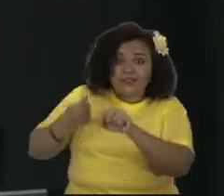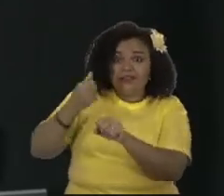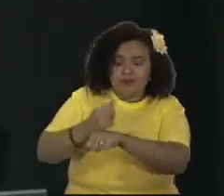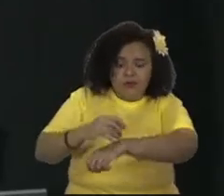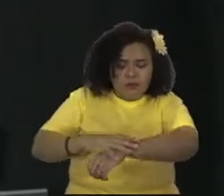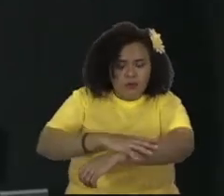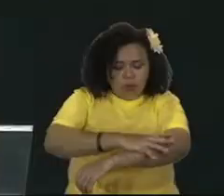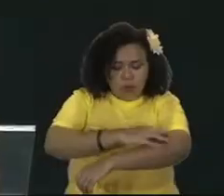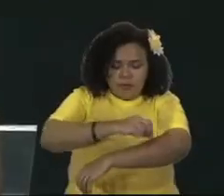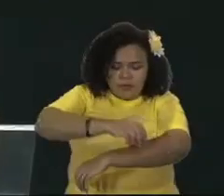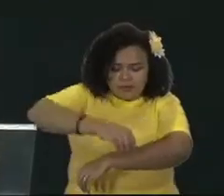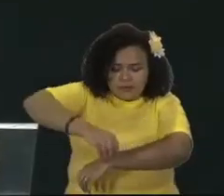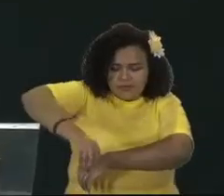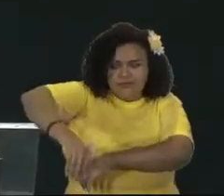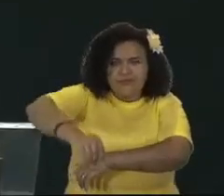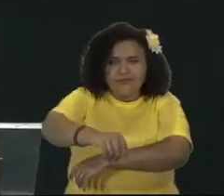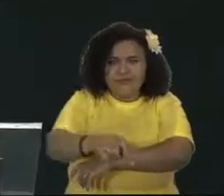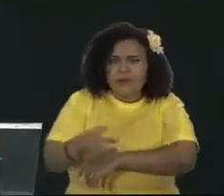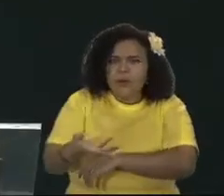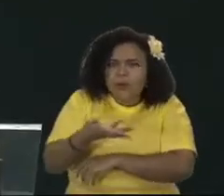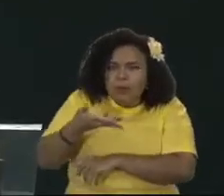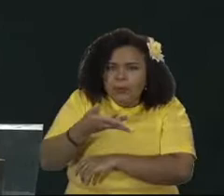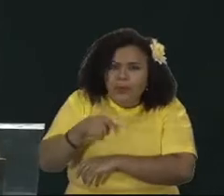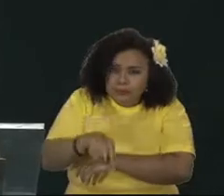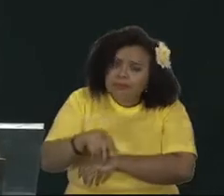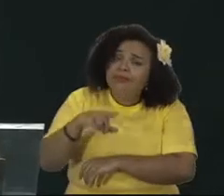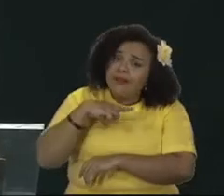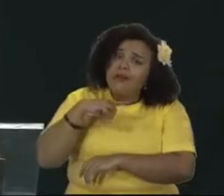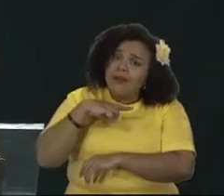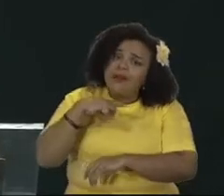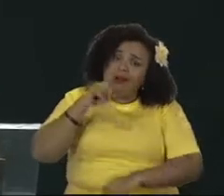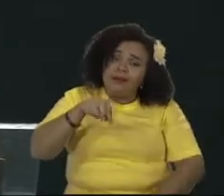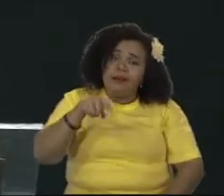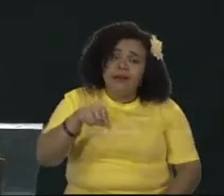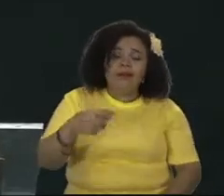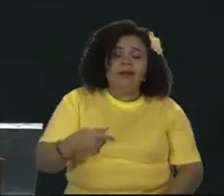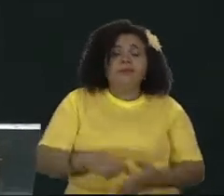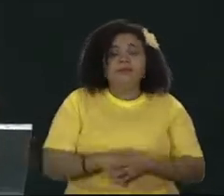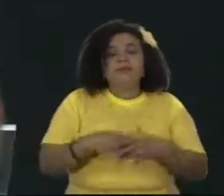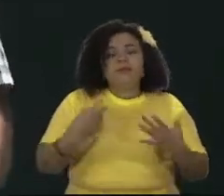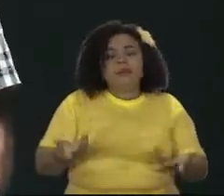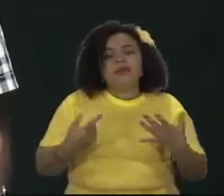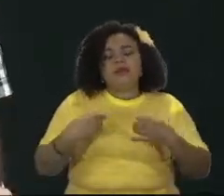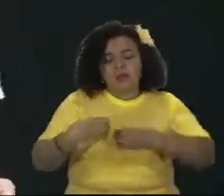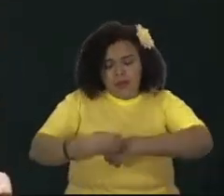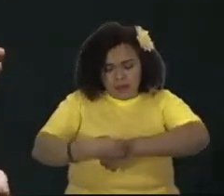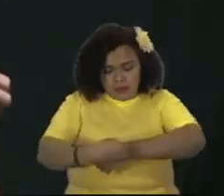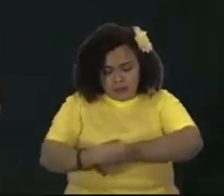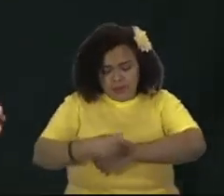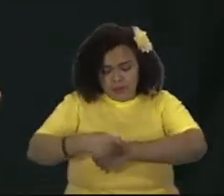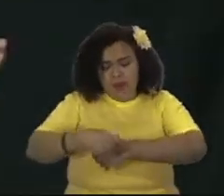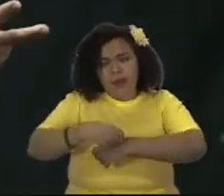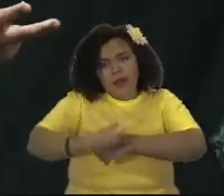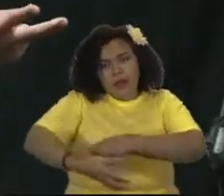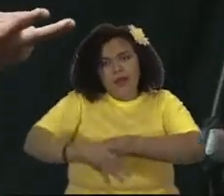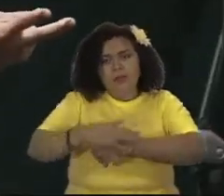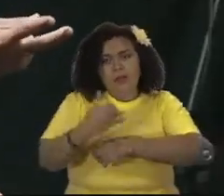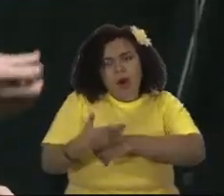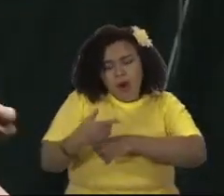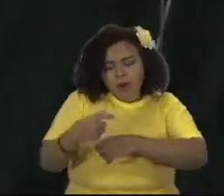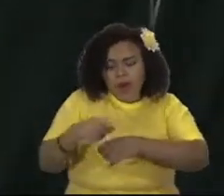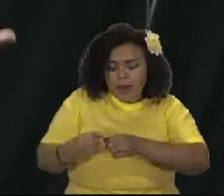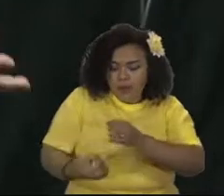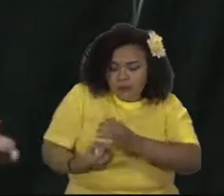dust. You can study about it. This is true. And to each cell that falls down, before it dies,